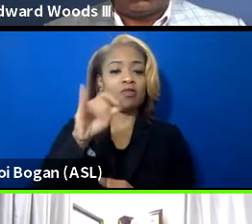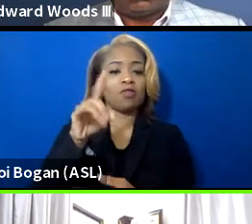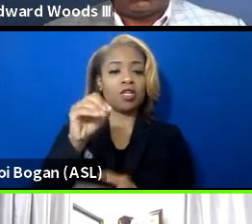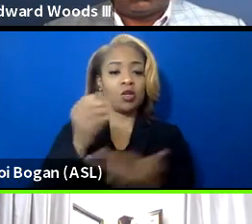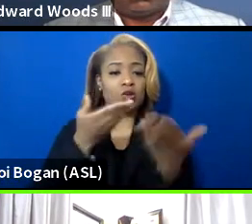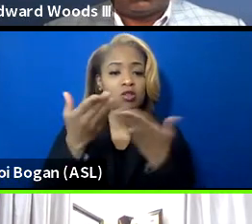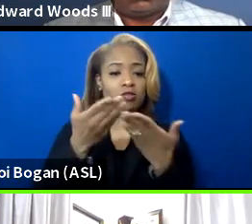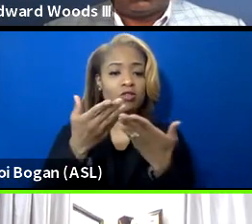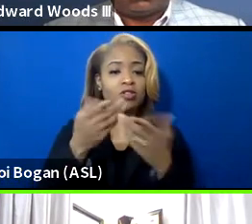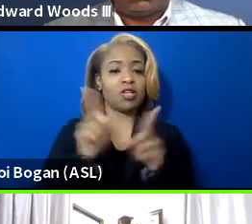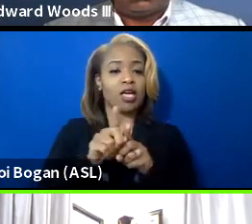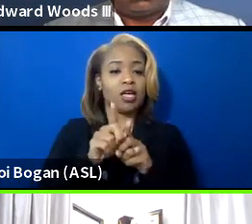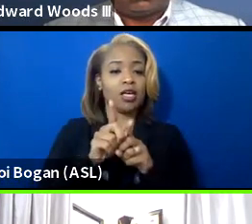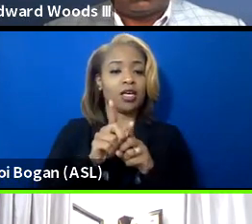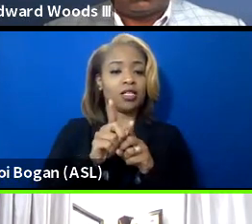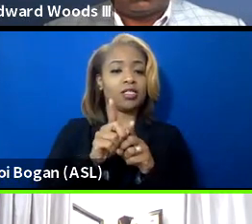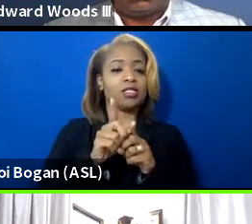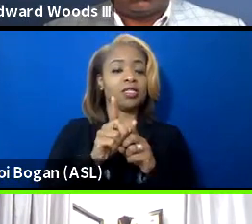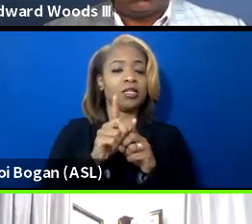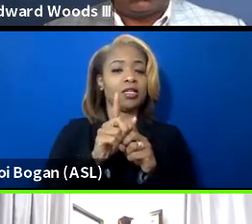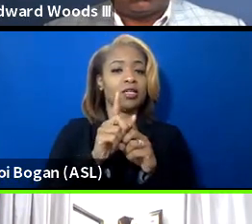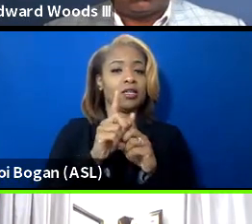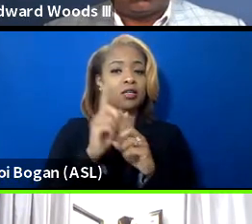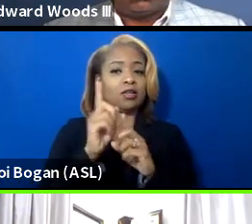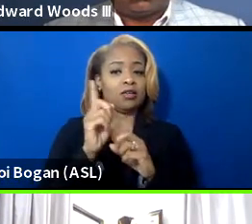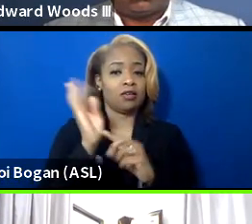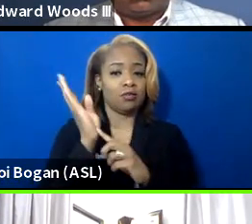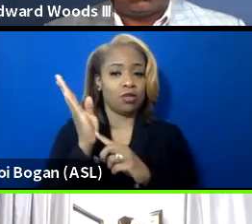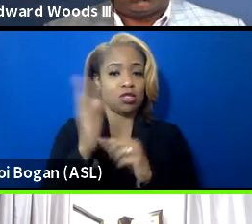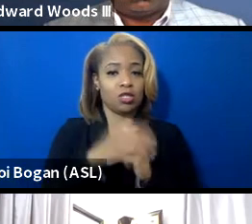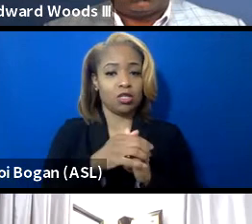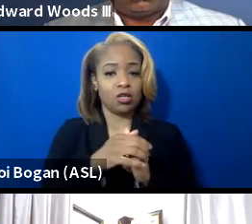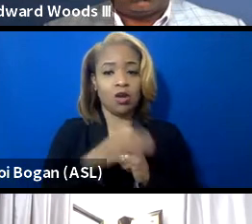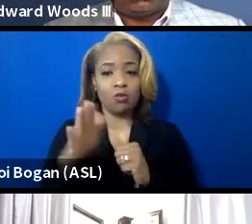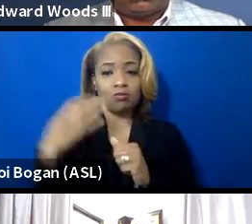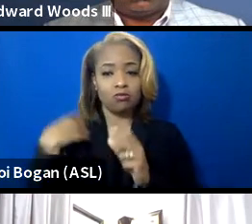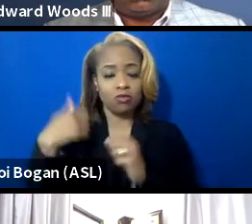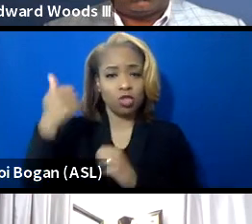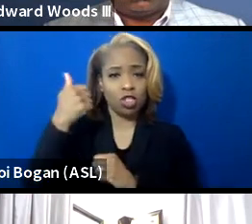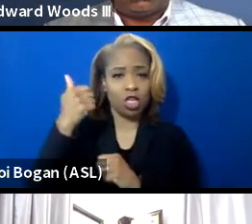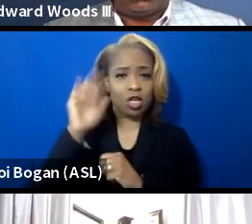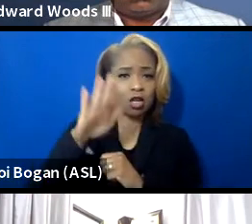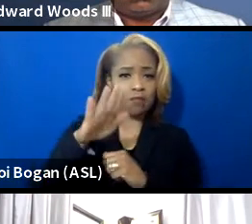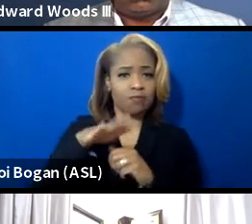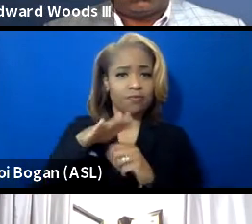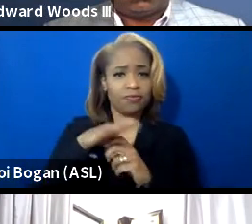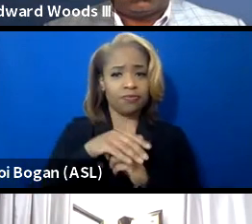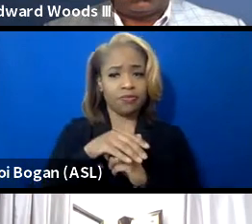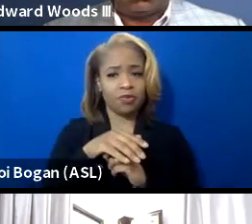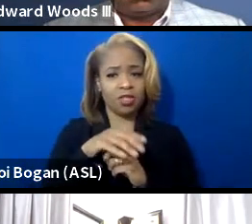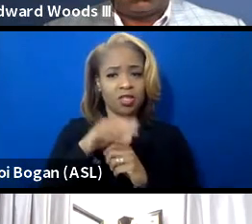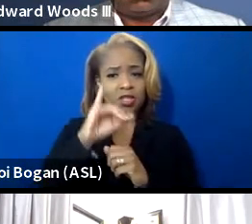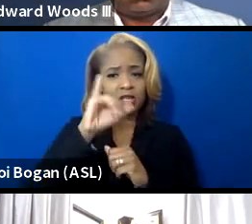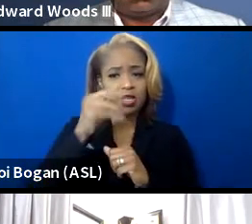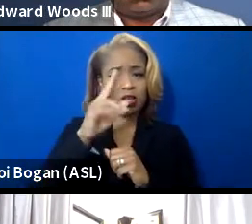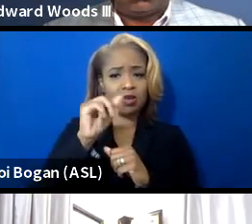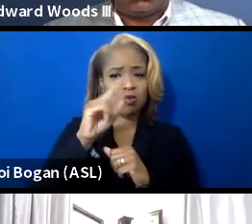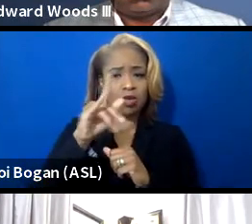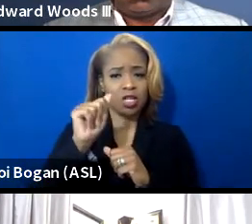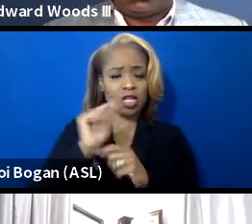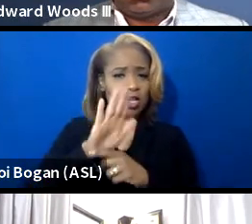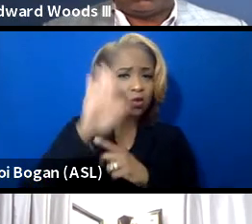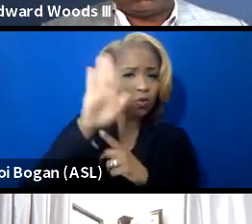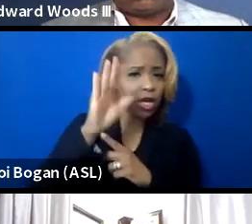as presented. Thank you, Edward. Thank you. Chair, yes. Did Juanita raise her hand, or